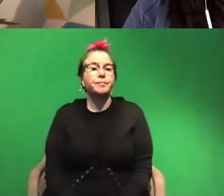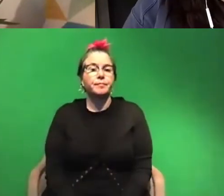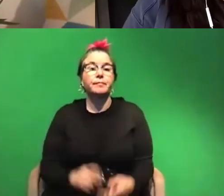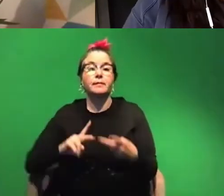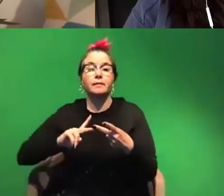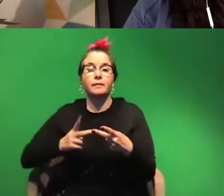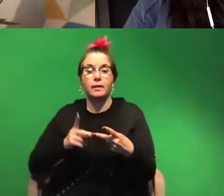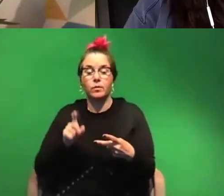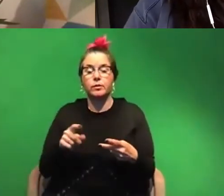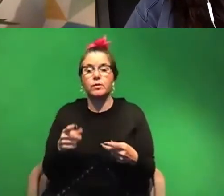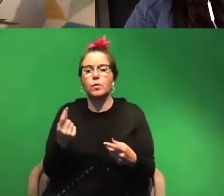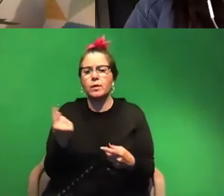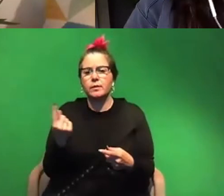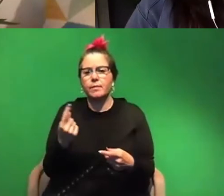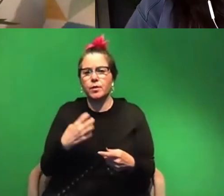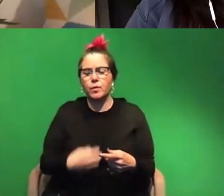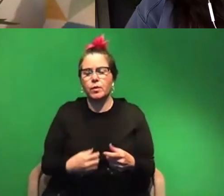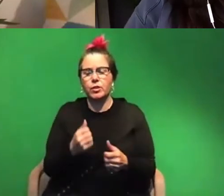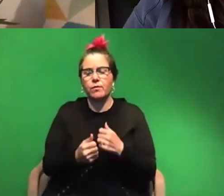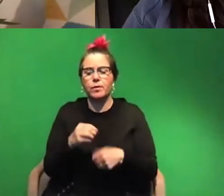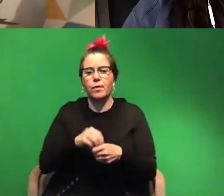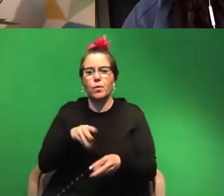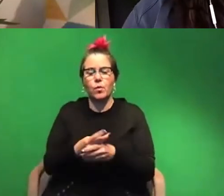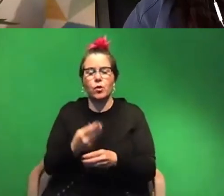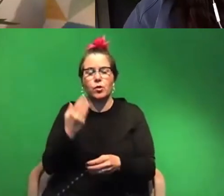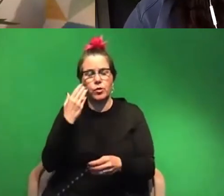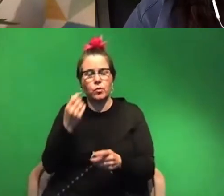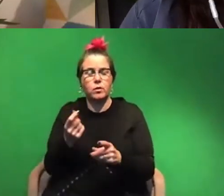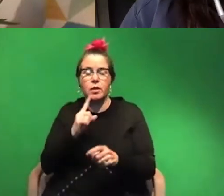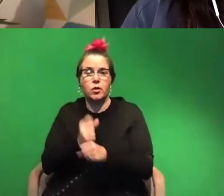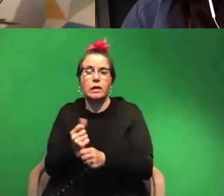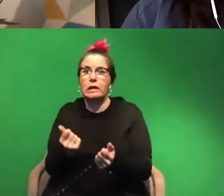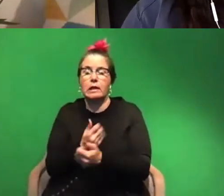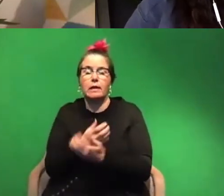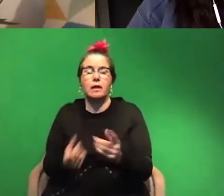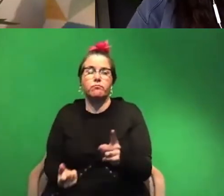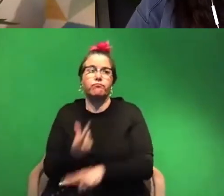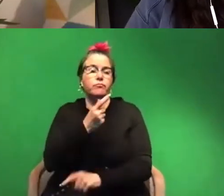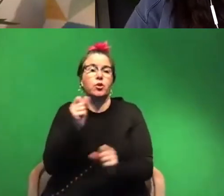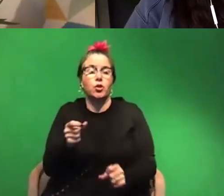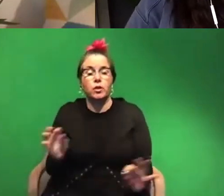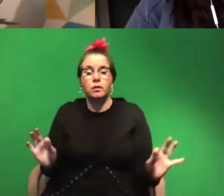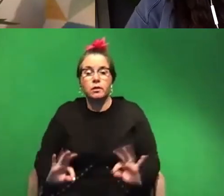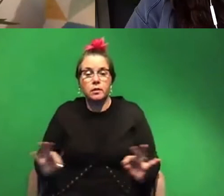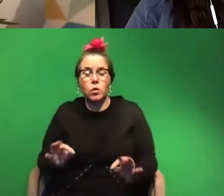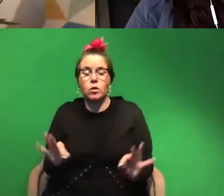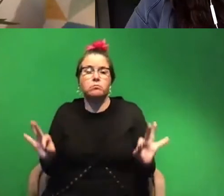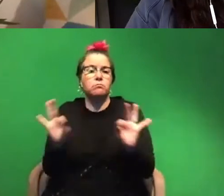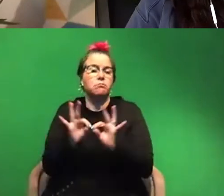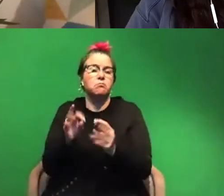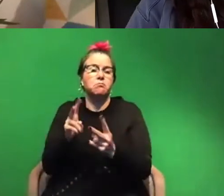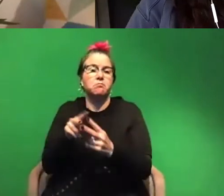wish everybody in the world knew related to literally anything? It can be as simple or significant as you'd like.